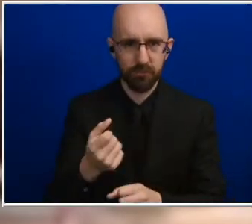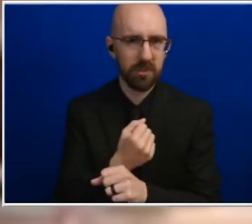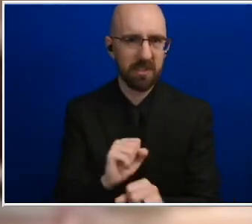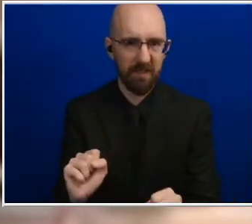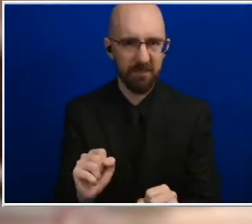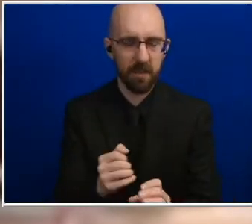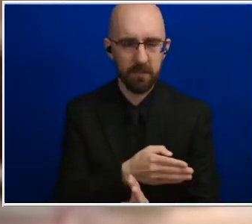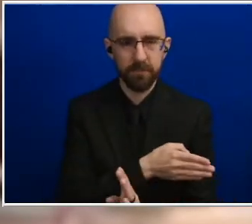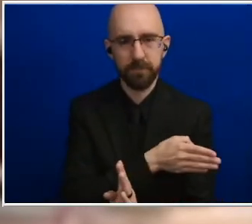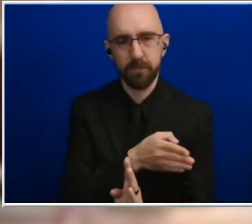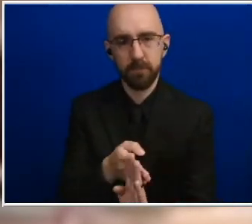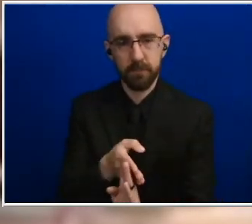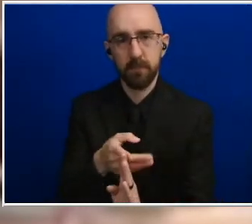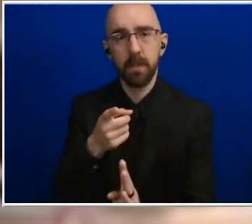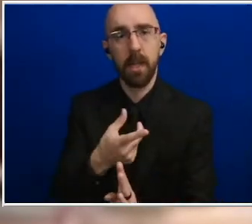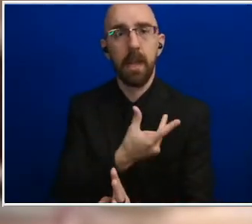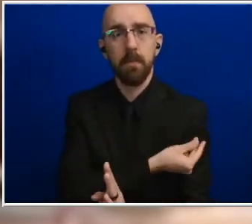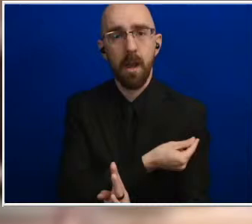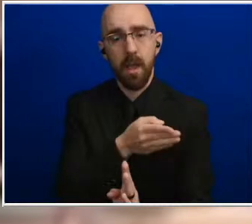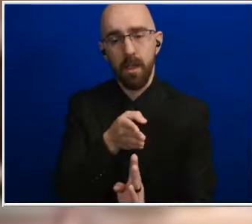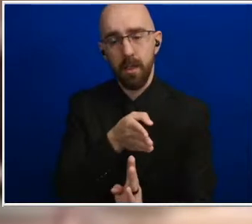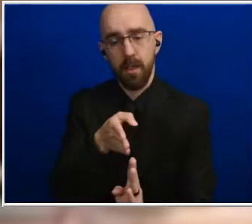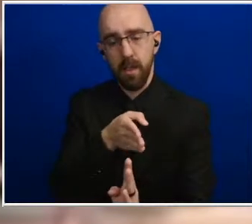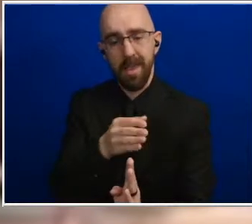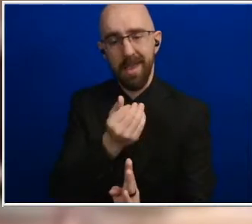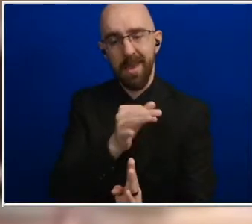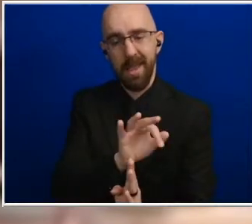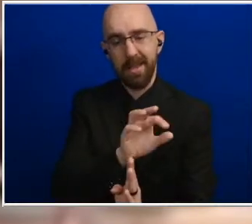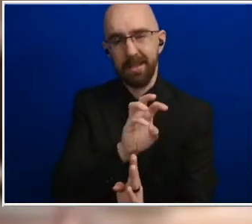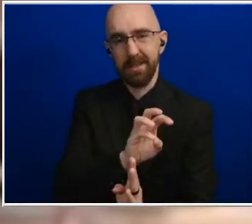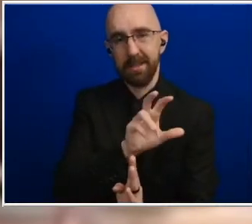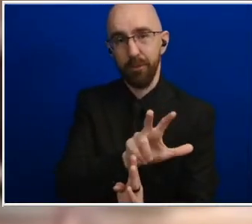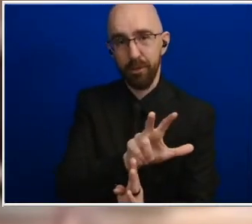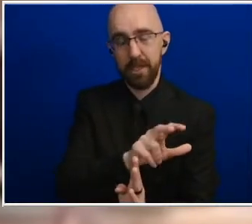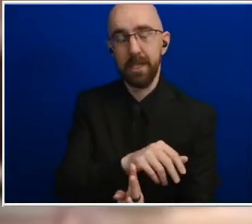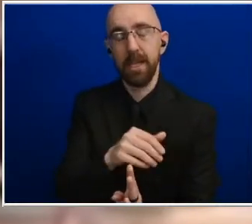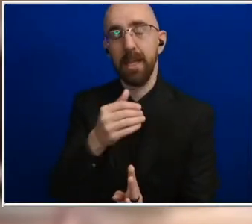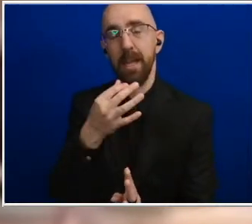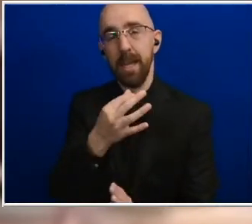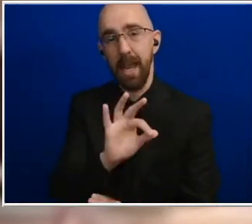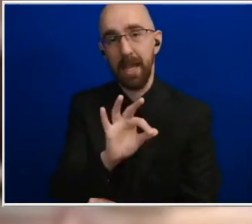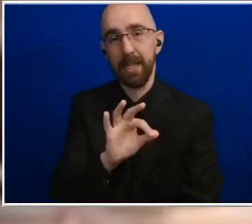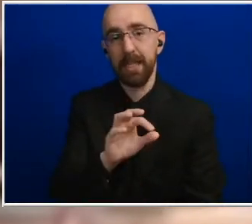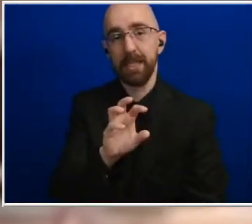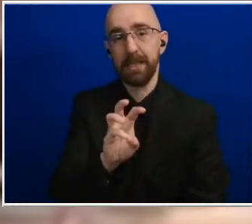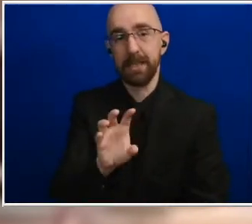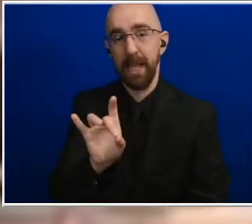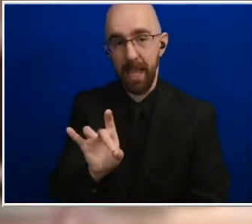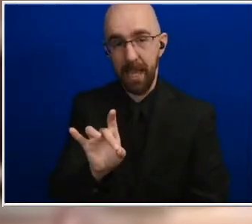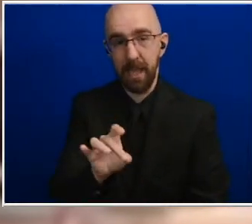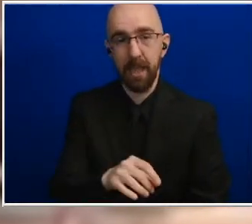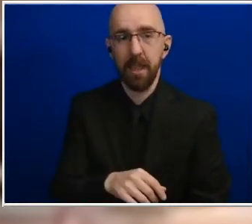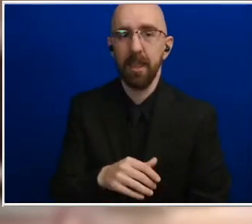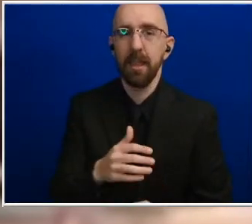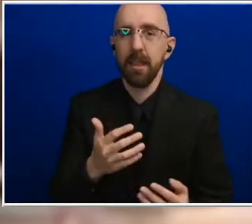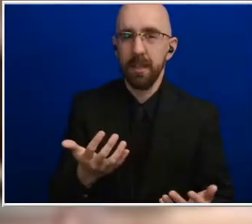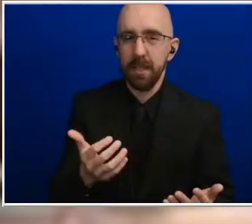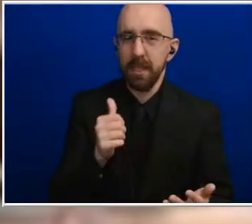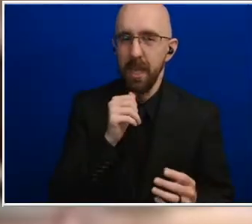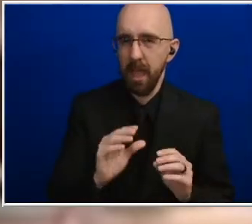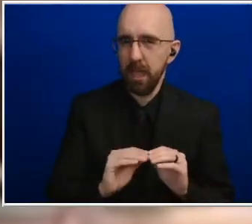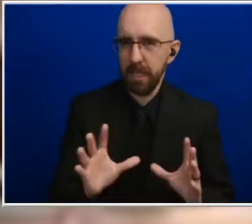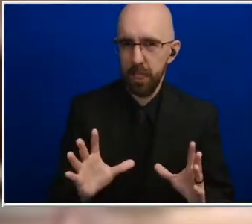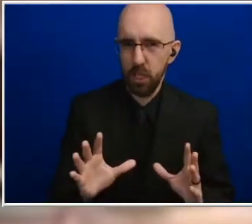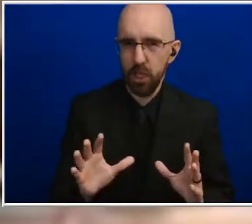got immunized between 1963 and 1968, it's unclear whether you'd